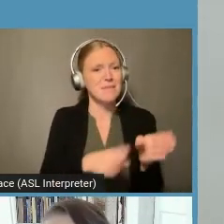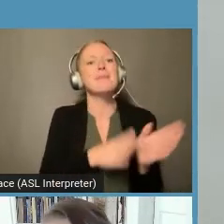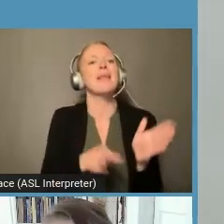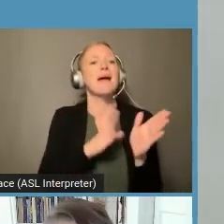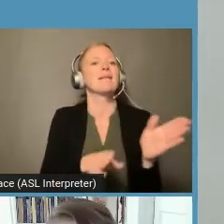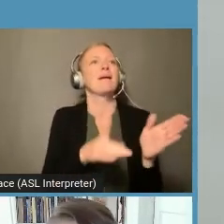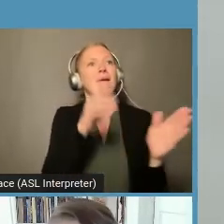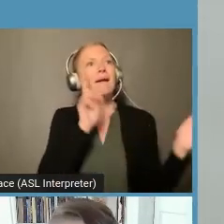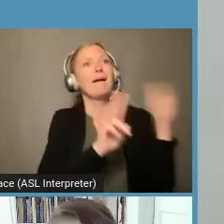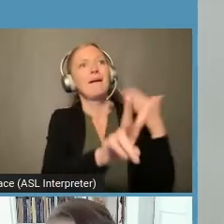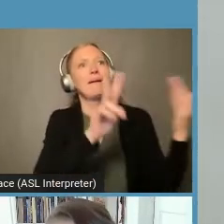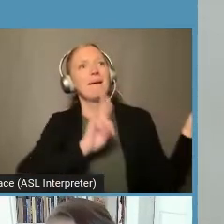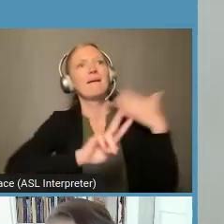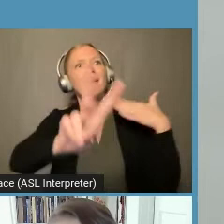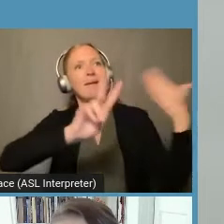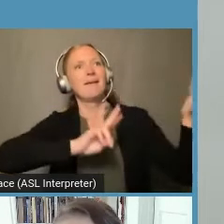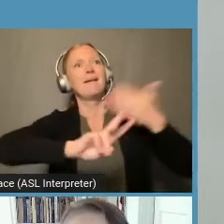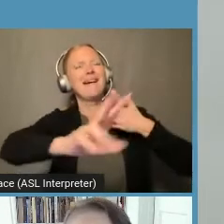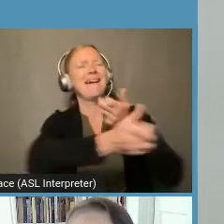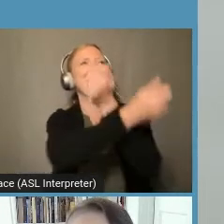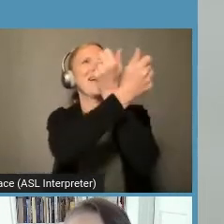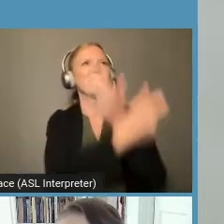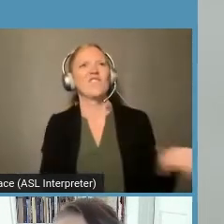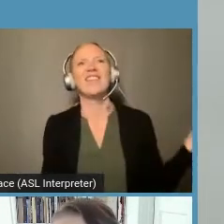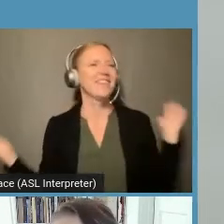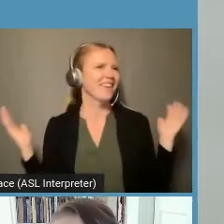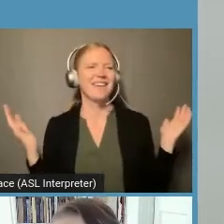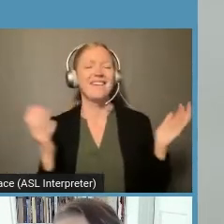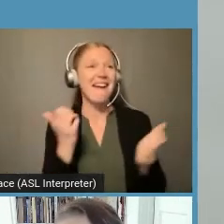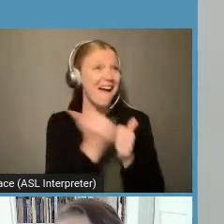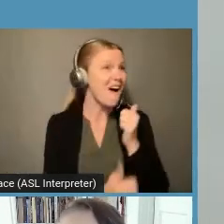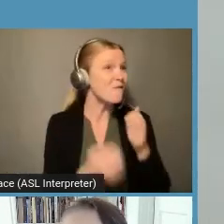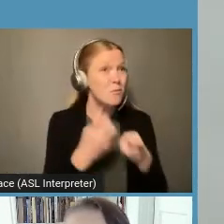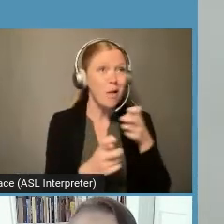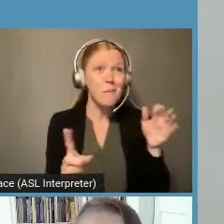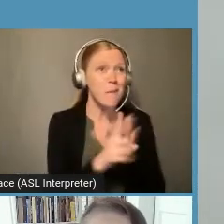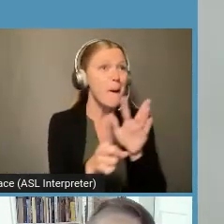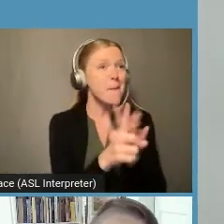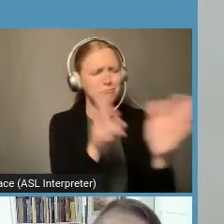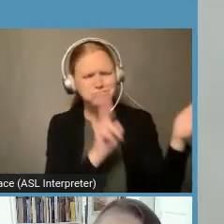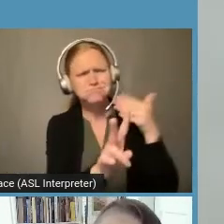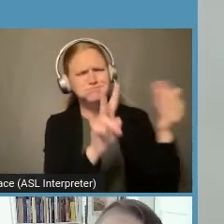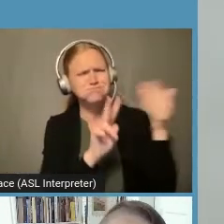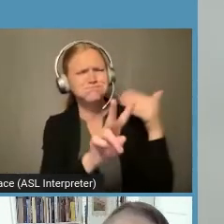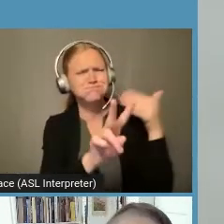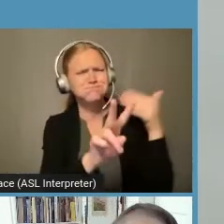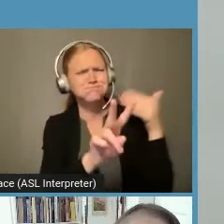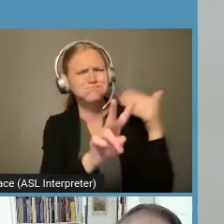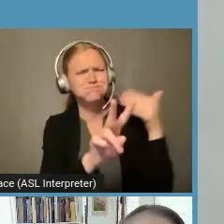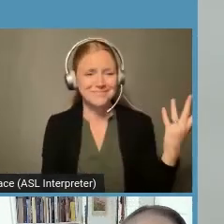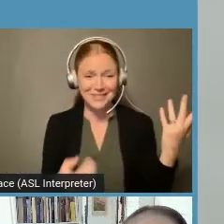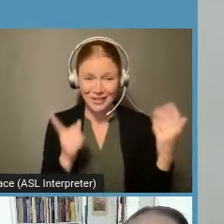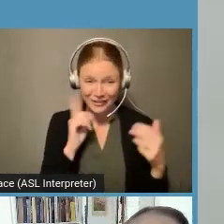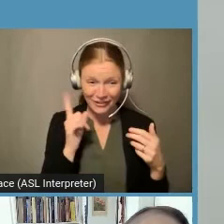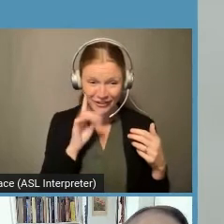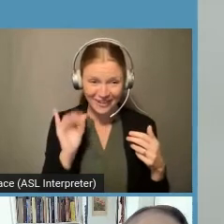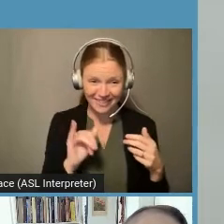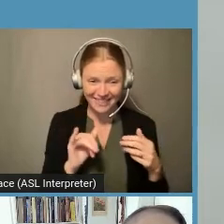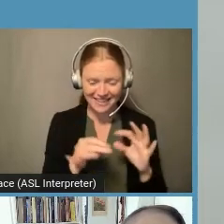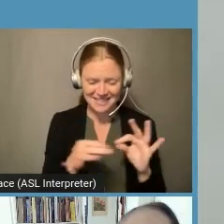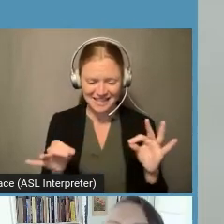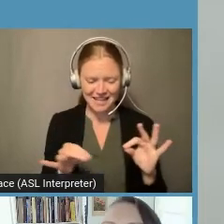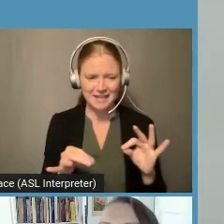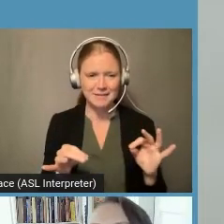every possible thing that could go wrong, every possible detail. If you've heard that saying, you